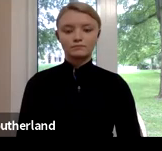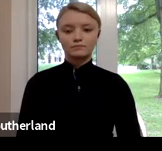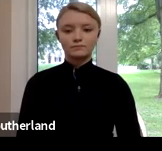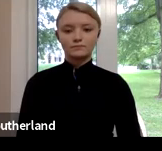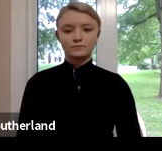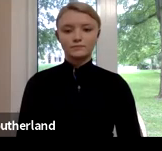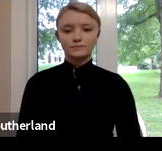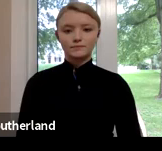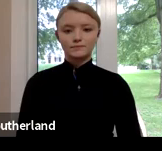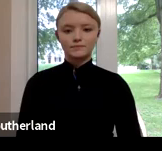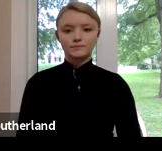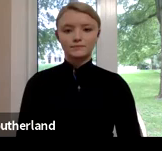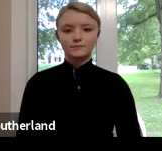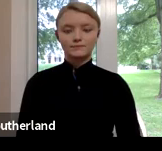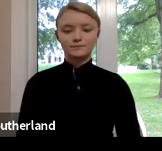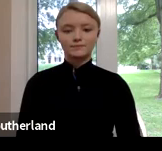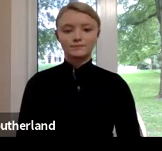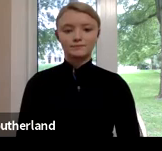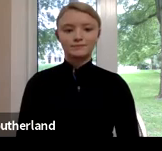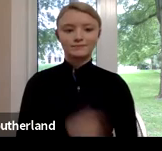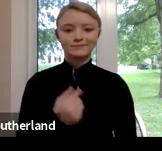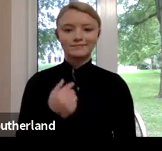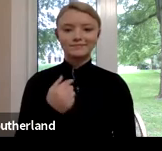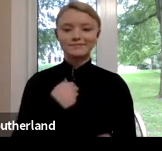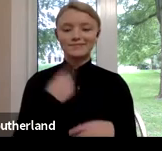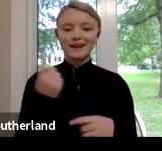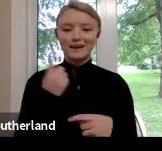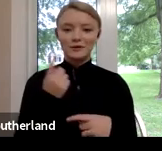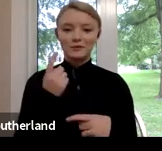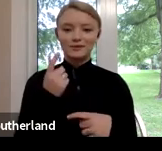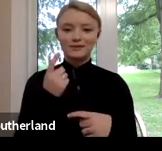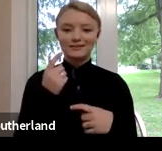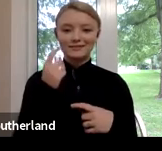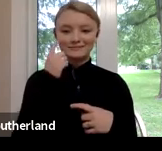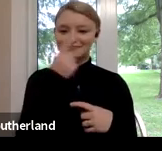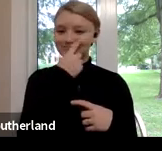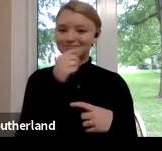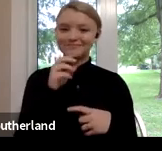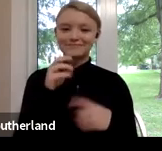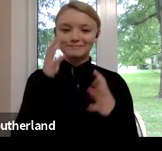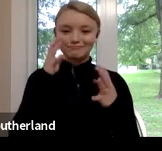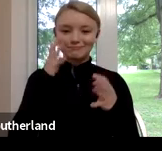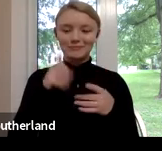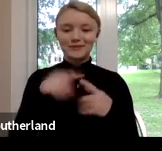Oh, I always get teary when I see Gary. Okay.